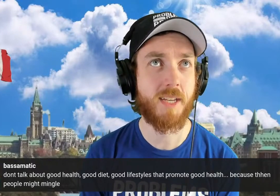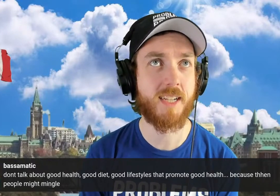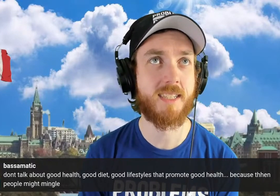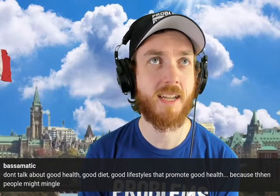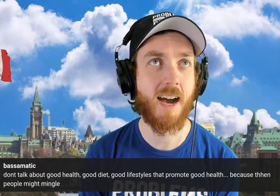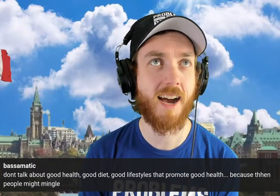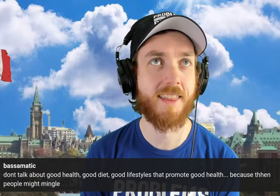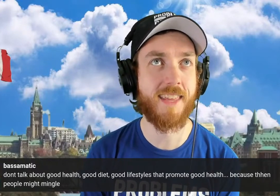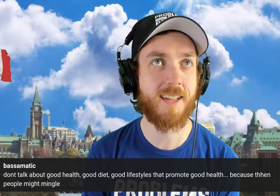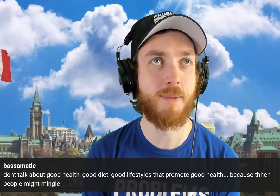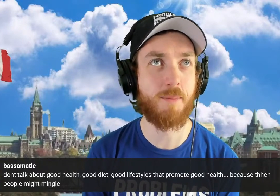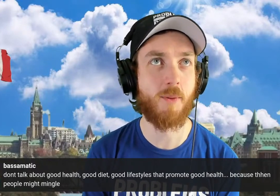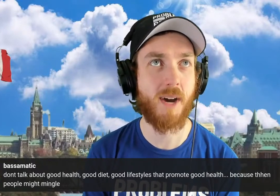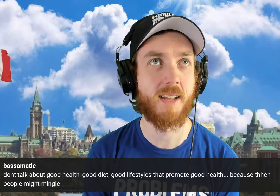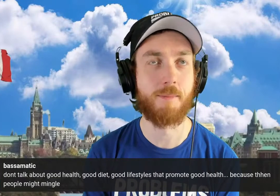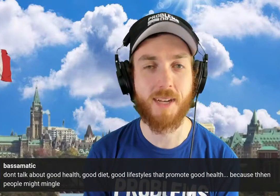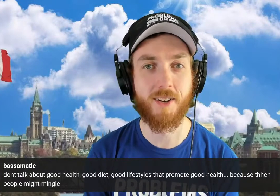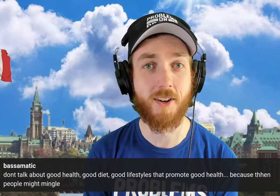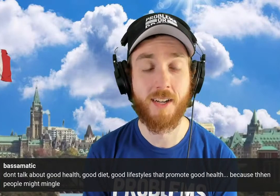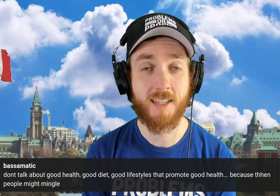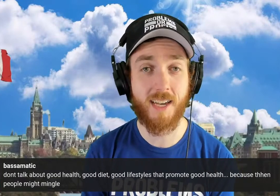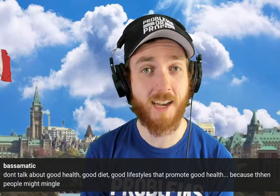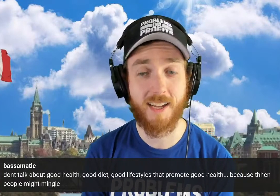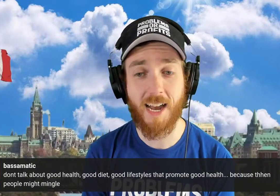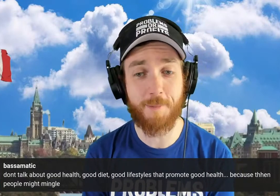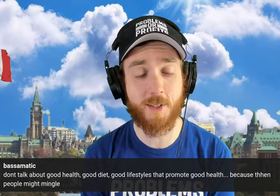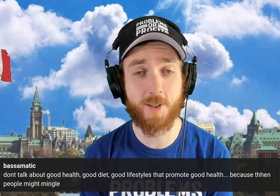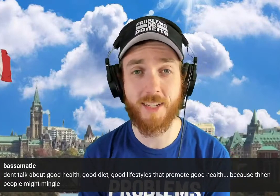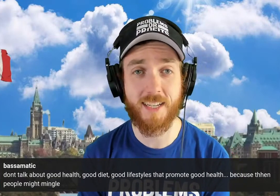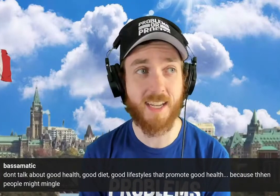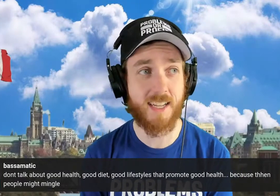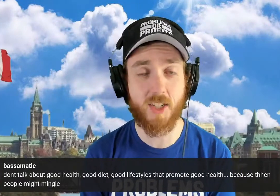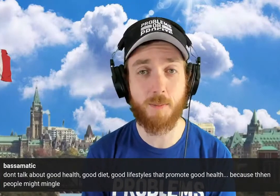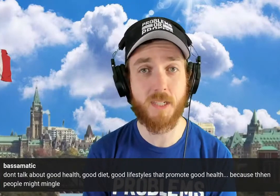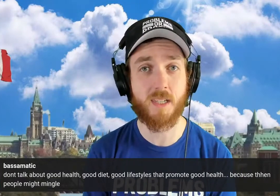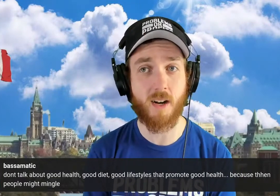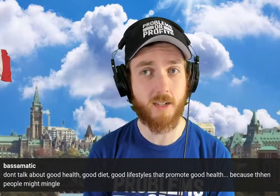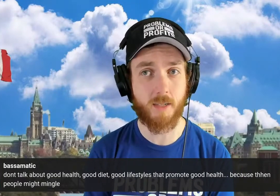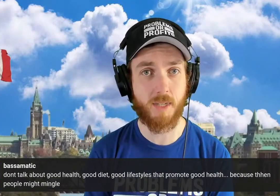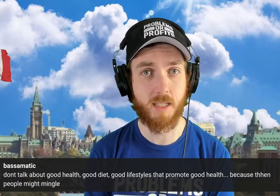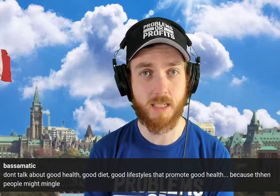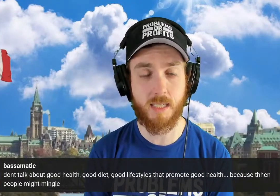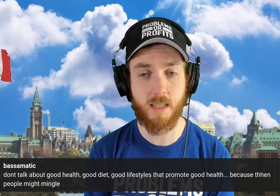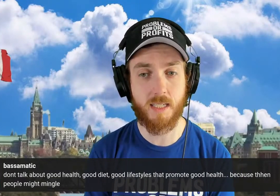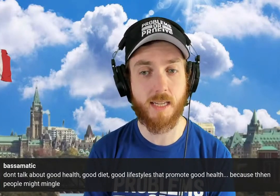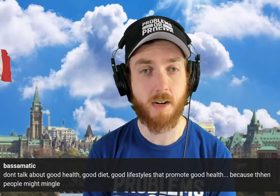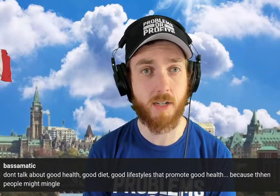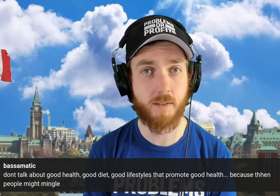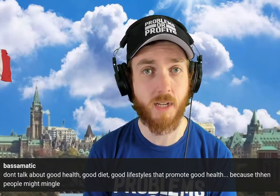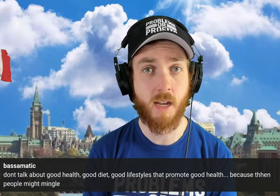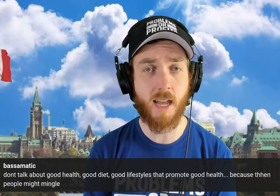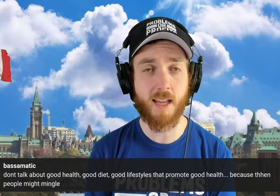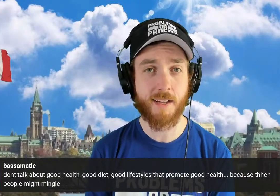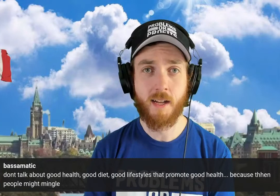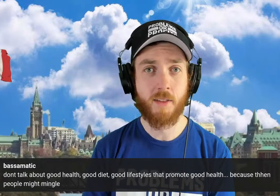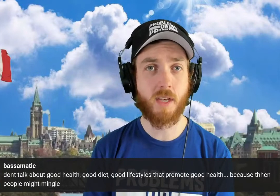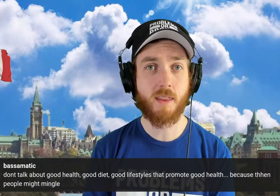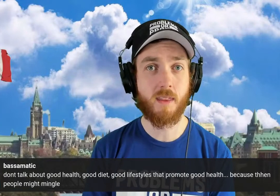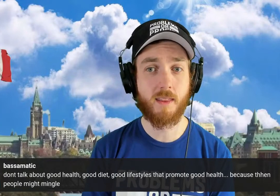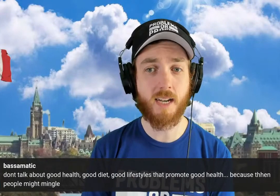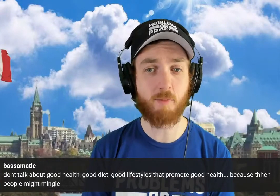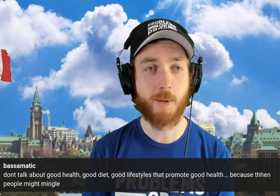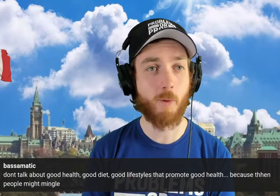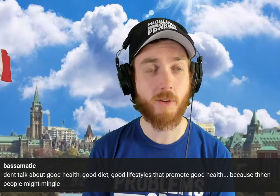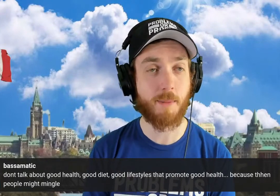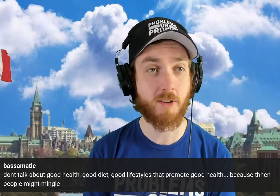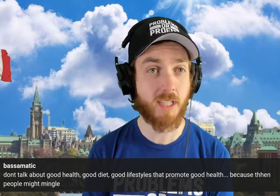health, because then people might mingle. Yeah, absolutely. Again, it's just bizarre to me to see these narratives and like that